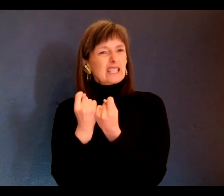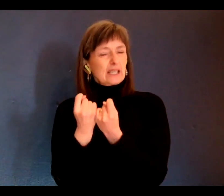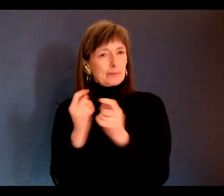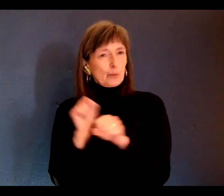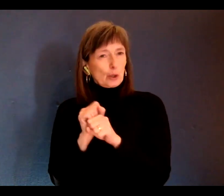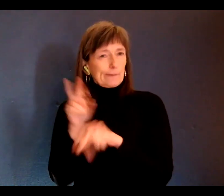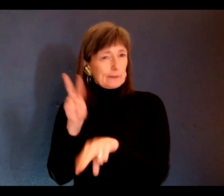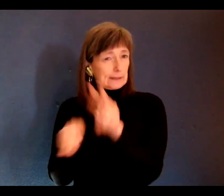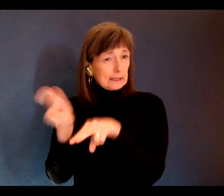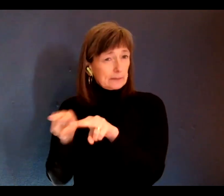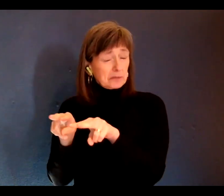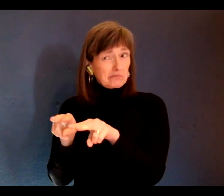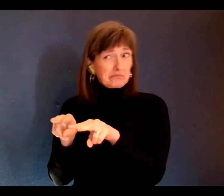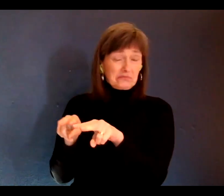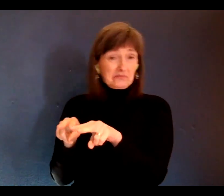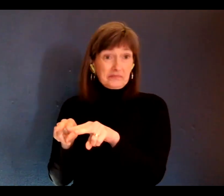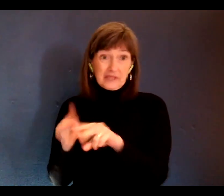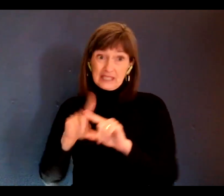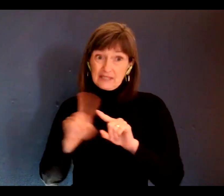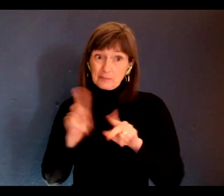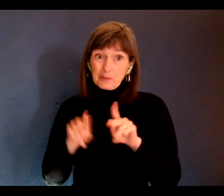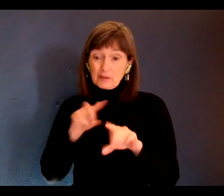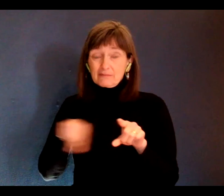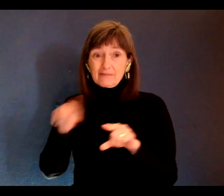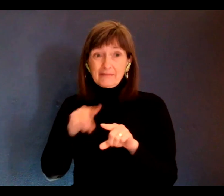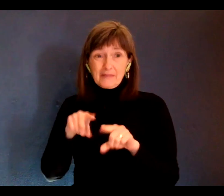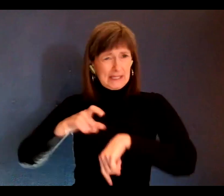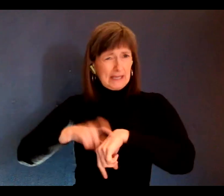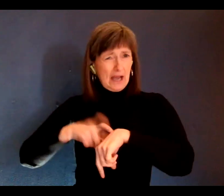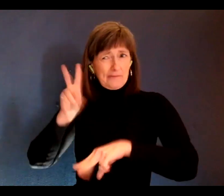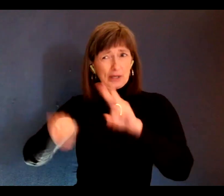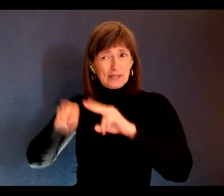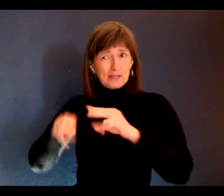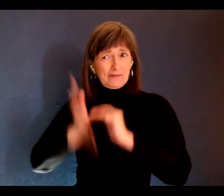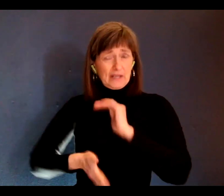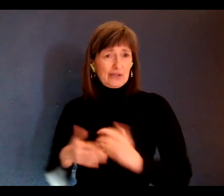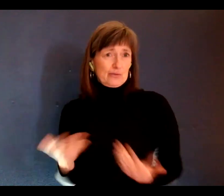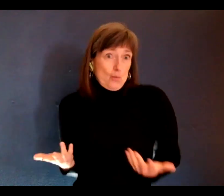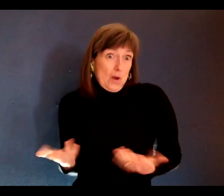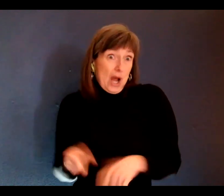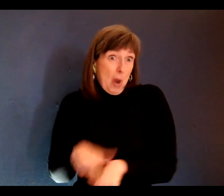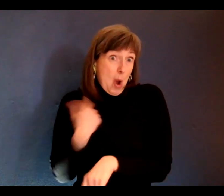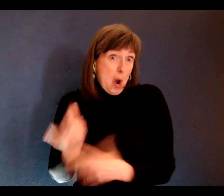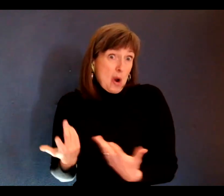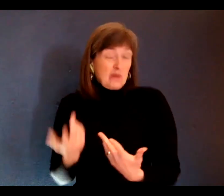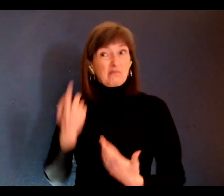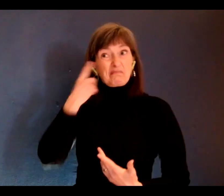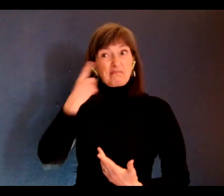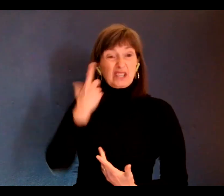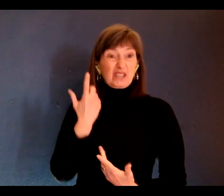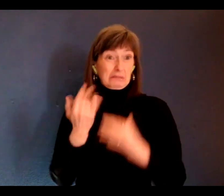the realistic timeline for an APA assessment to be completed? Thinking in particular about rural Newfoundland and